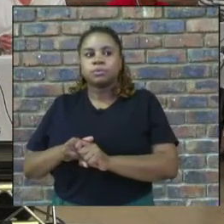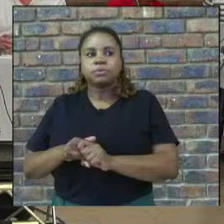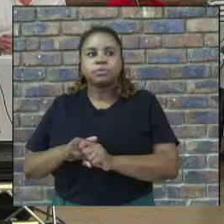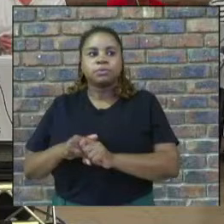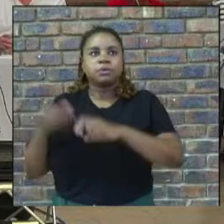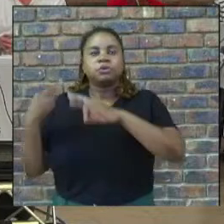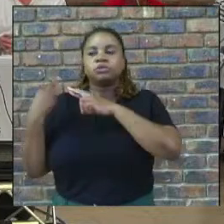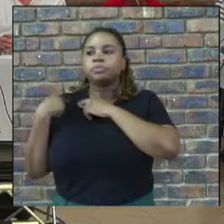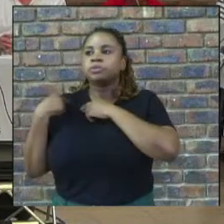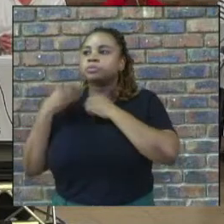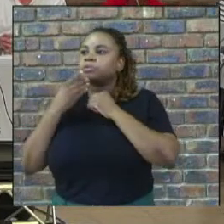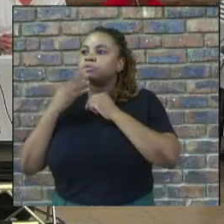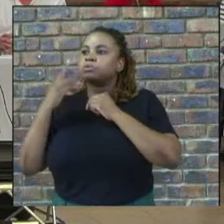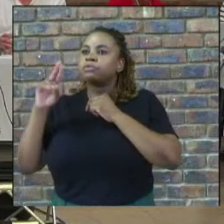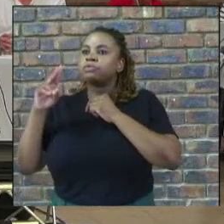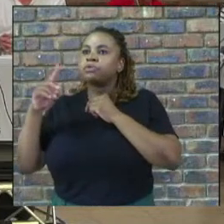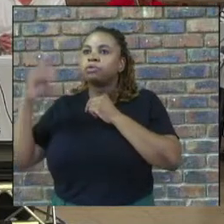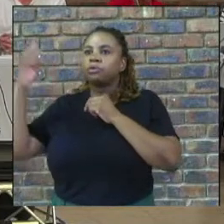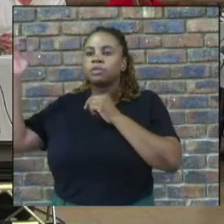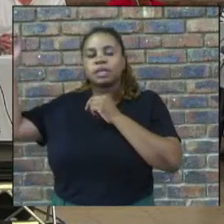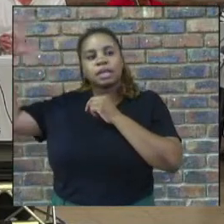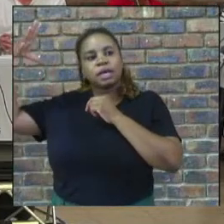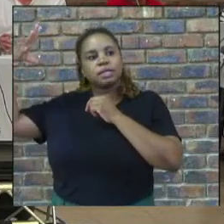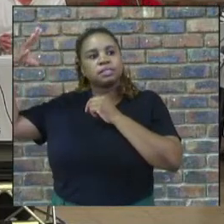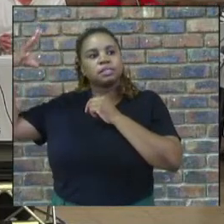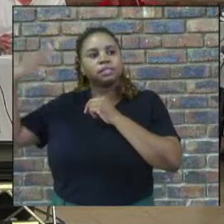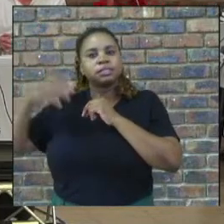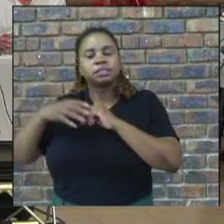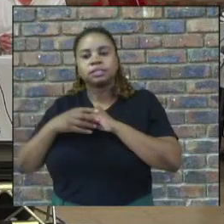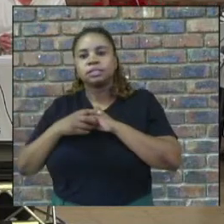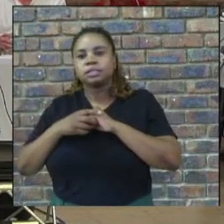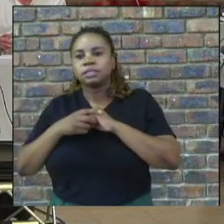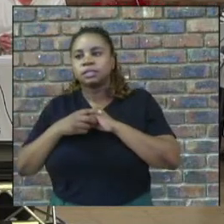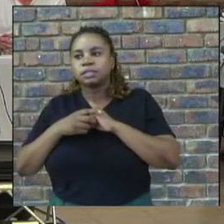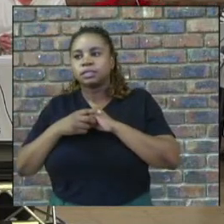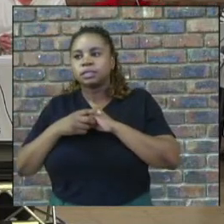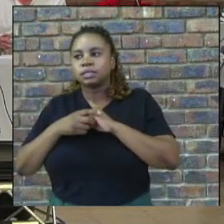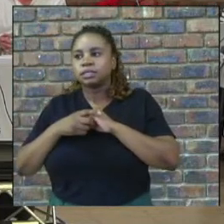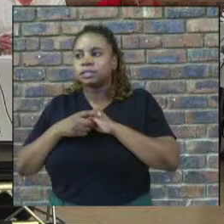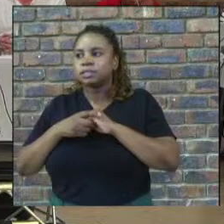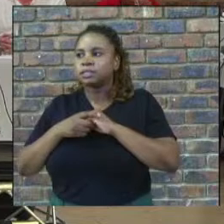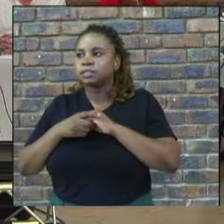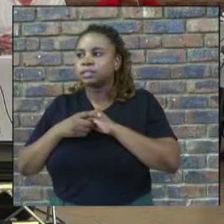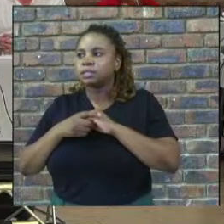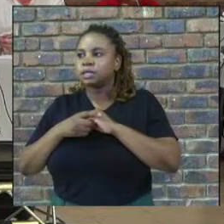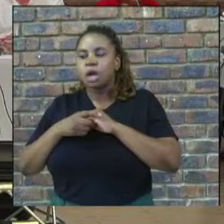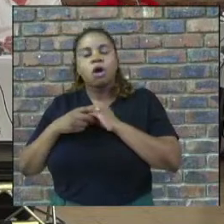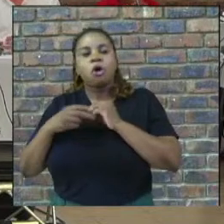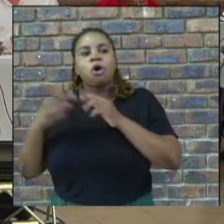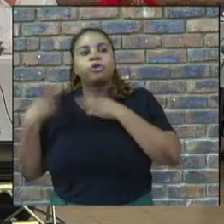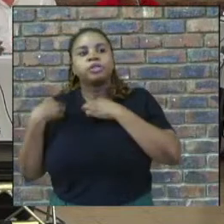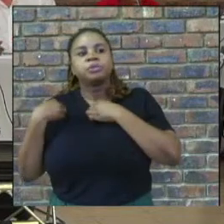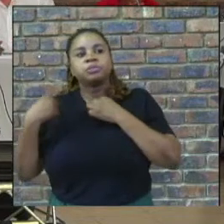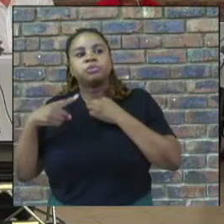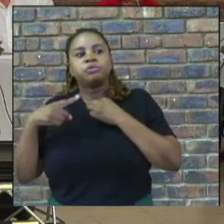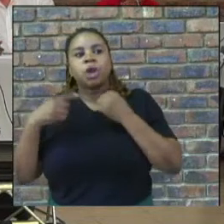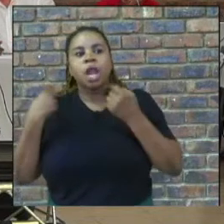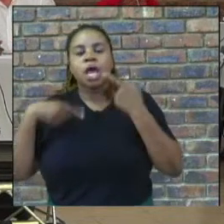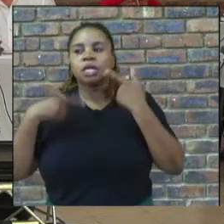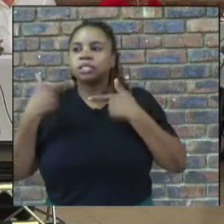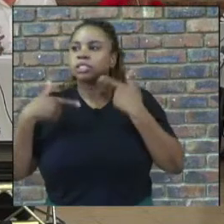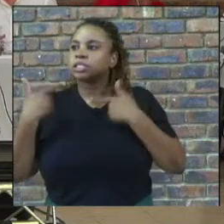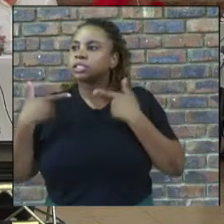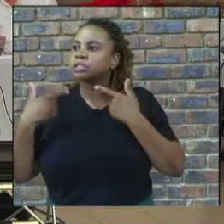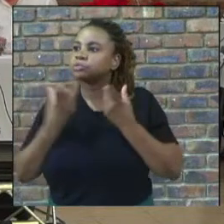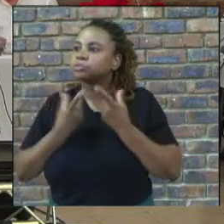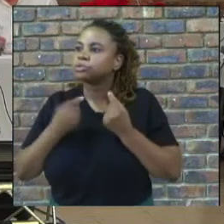do? Do we sit, you come, you bring, or what? If I'm Victoria, Mikey Buffett.